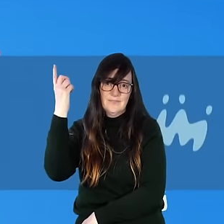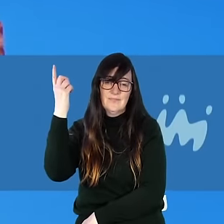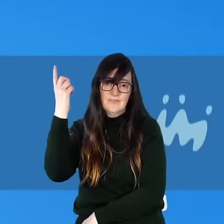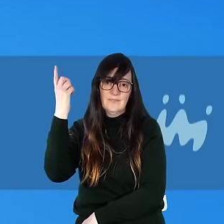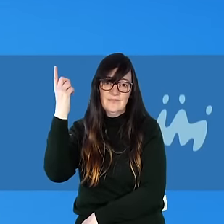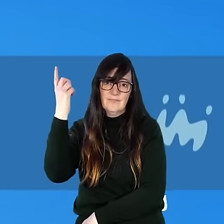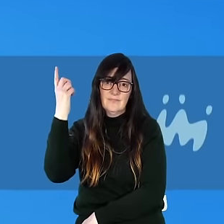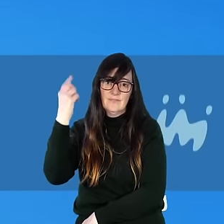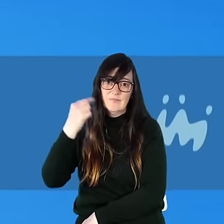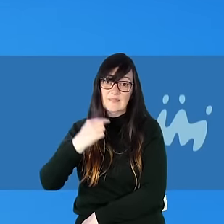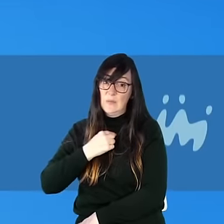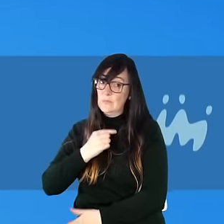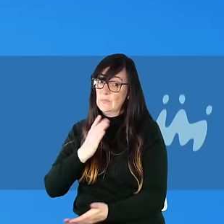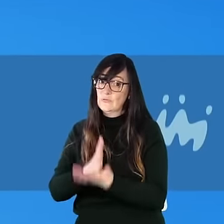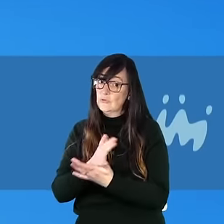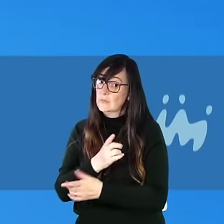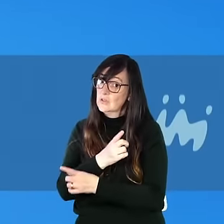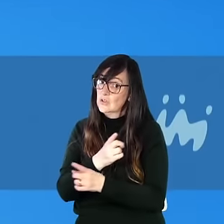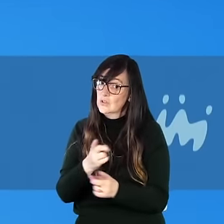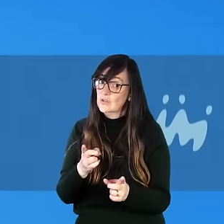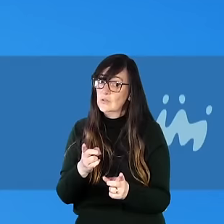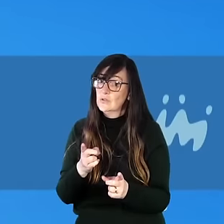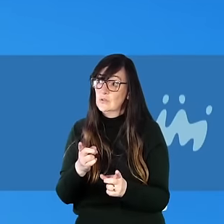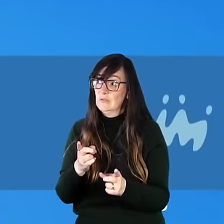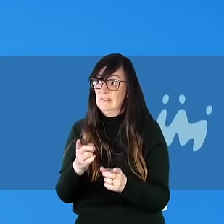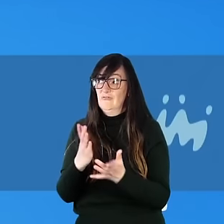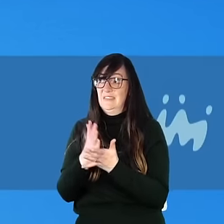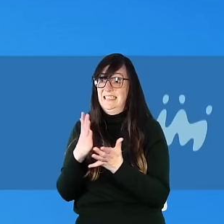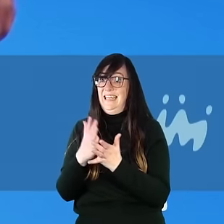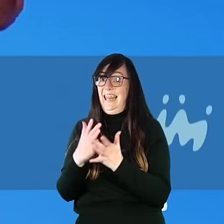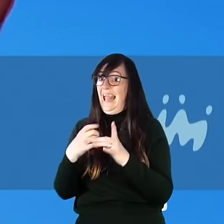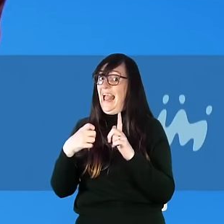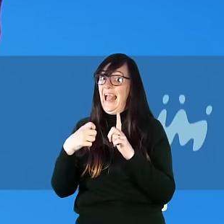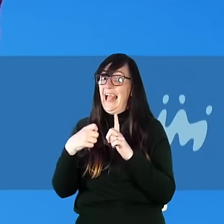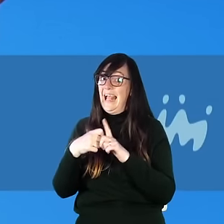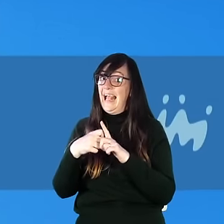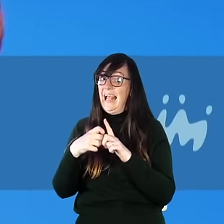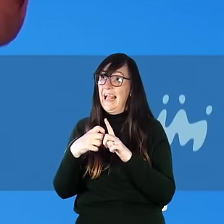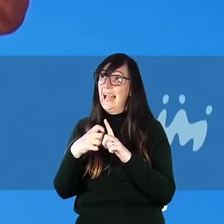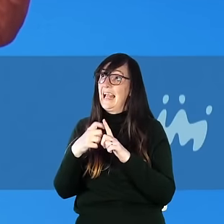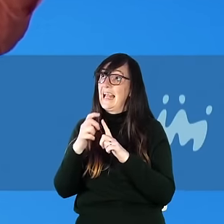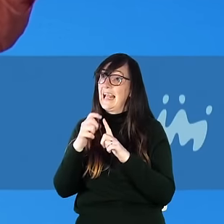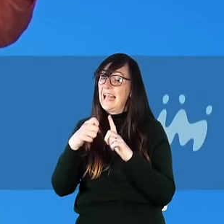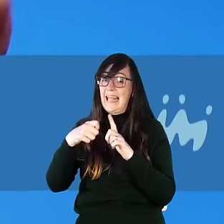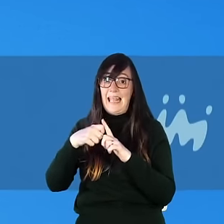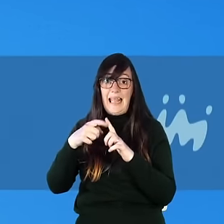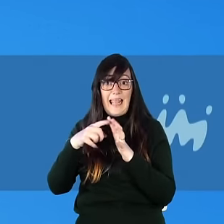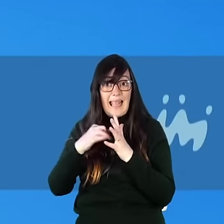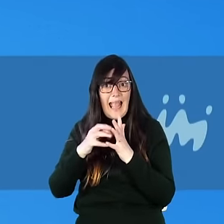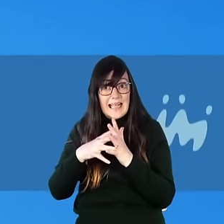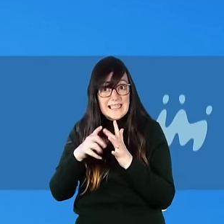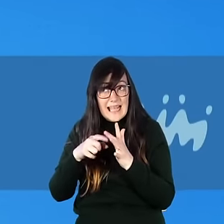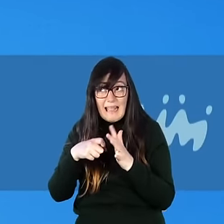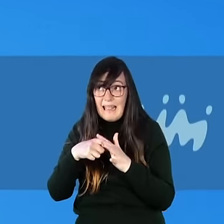And I promise you, there are few better spots in the world than Keswick to appreciate the wonders he has made, at least when it stops